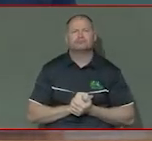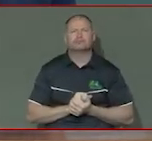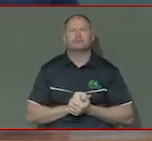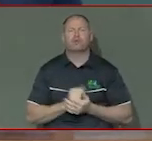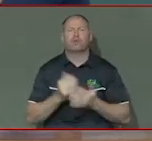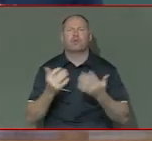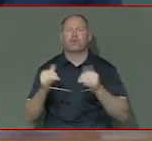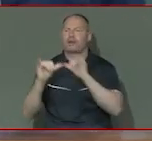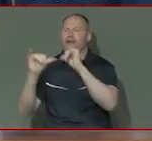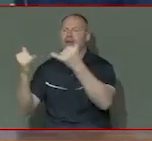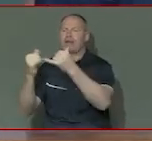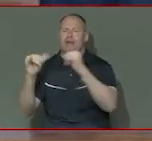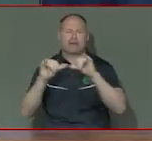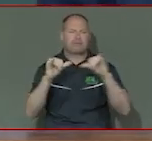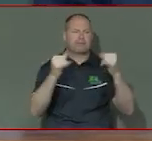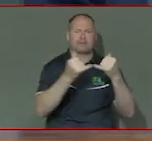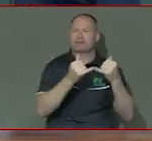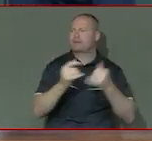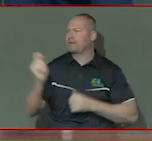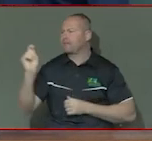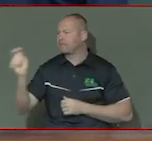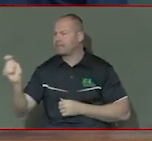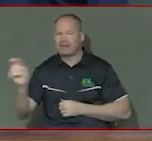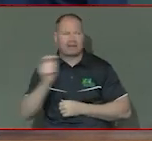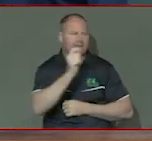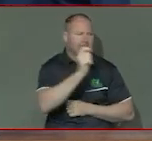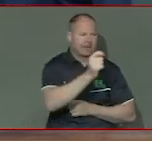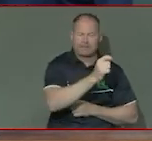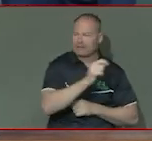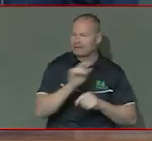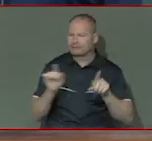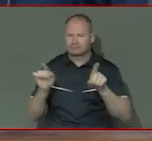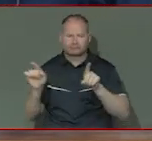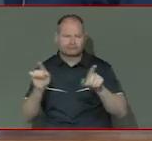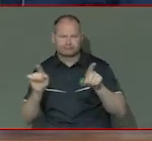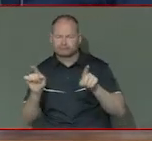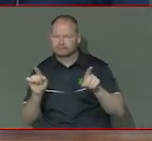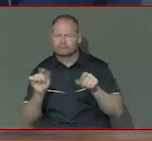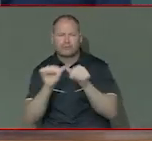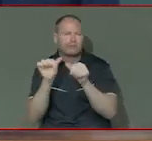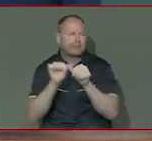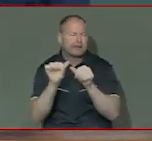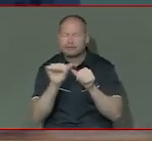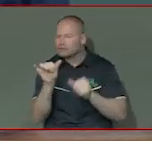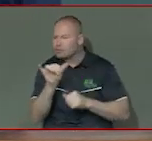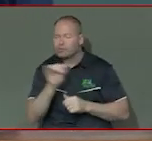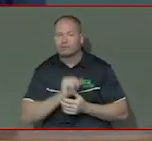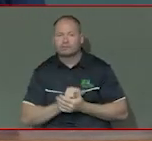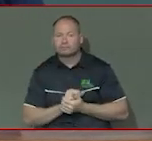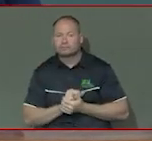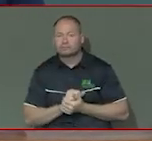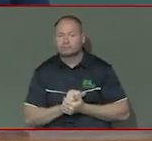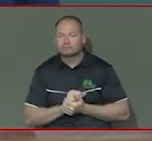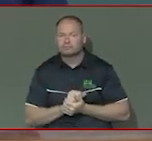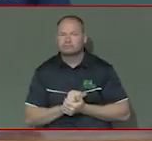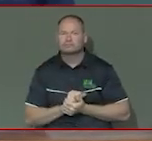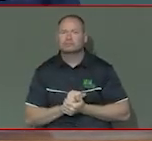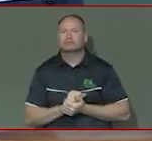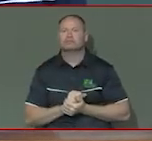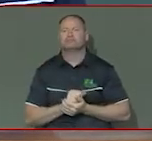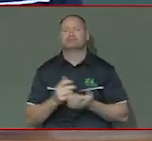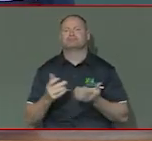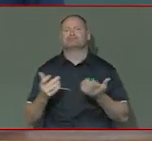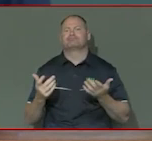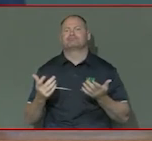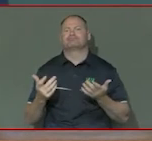better? You know you must look at the first 6. Now there's nothing to learn. There's only one that you have to learn, and